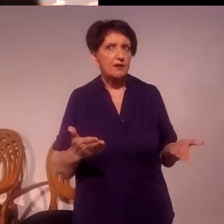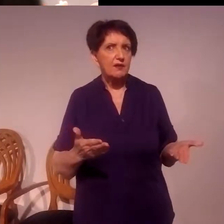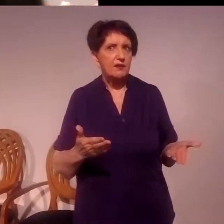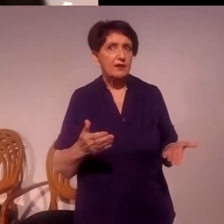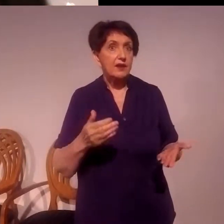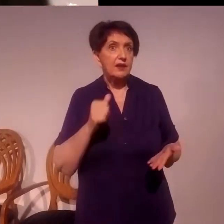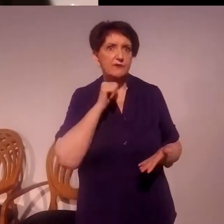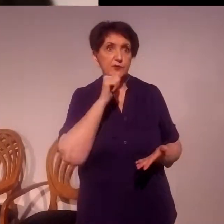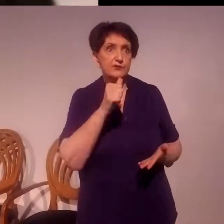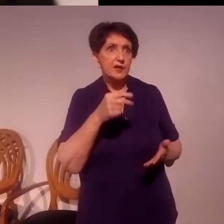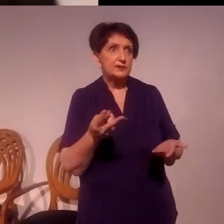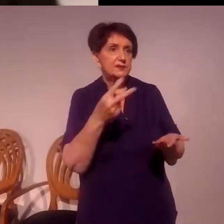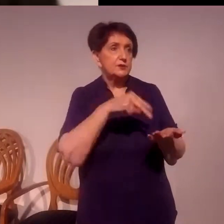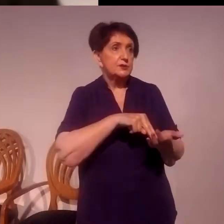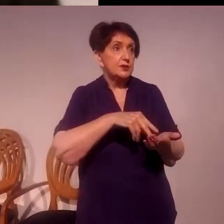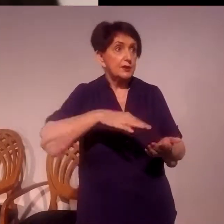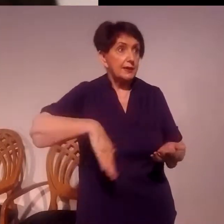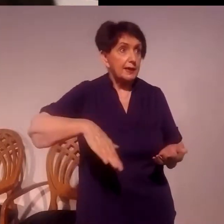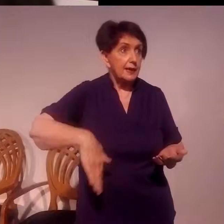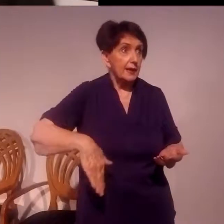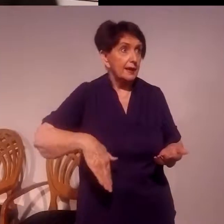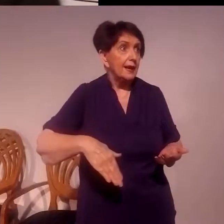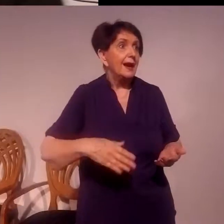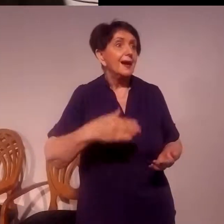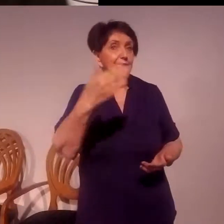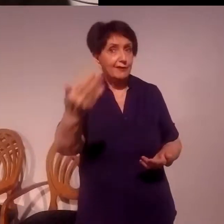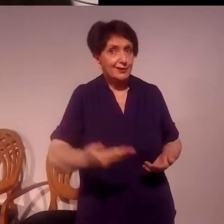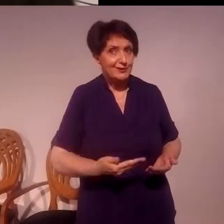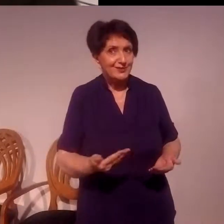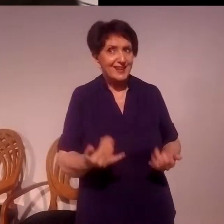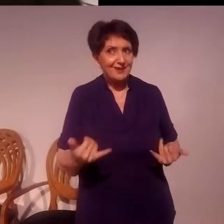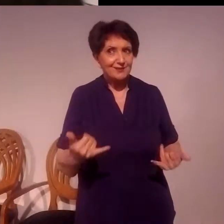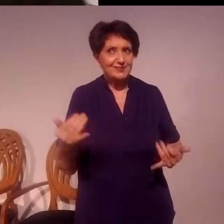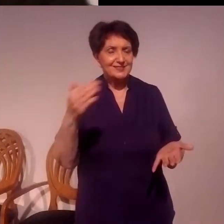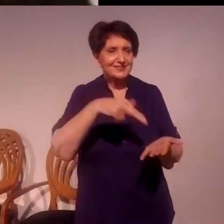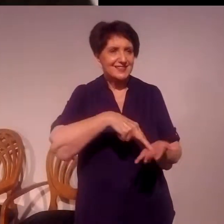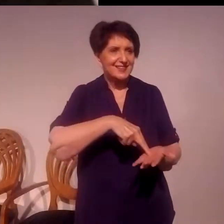haven't stood yet, and this speaks to you, I invite you to stand.